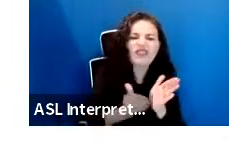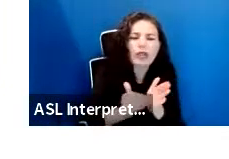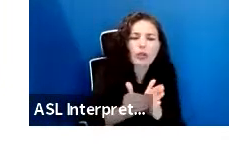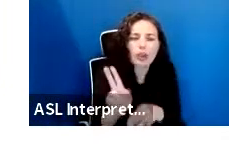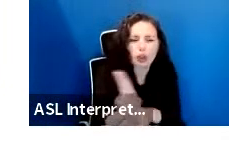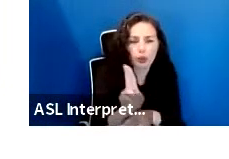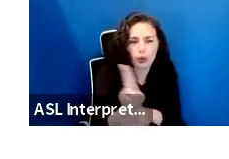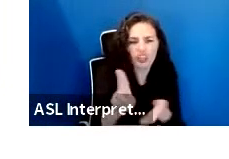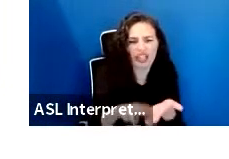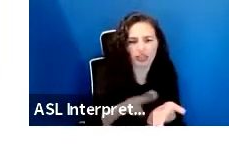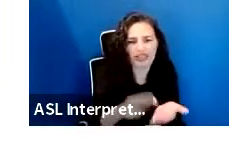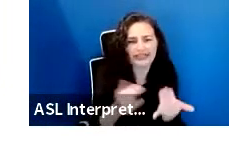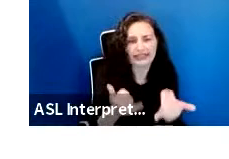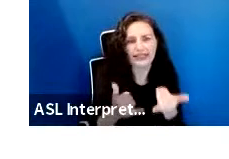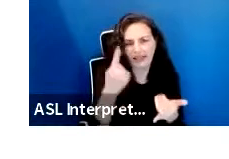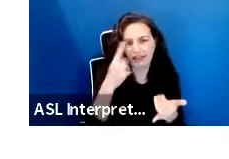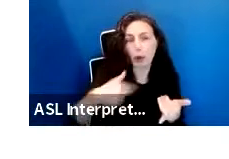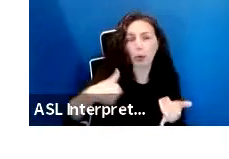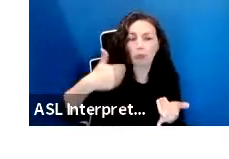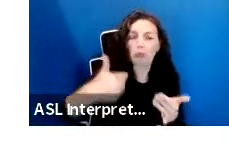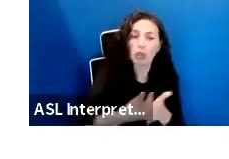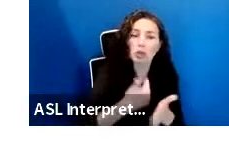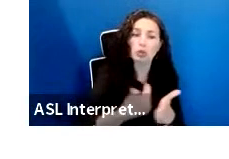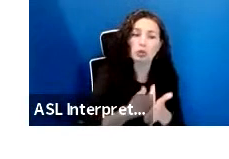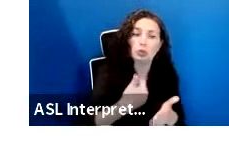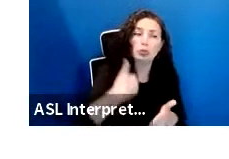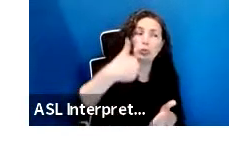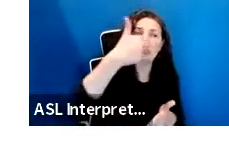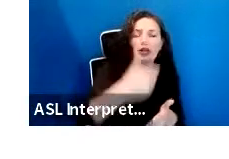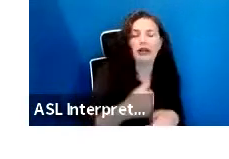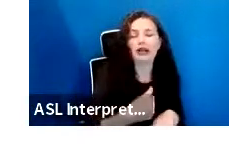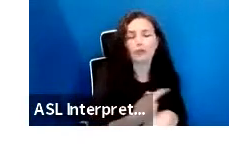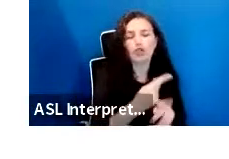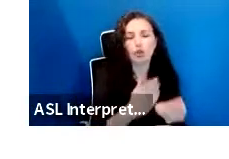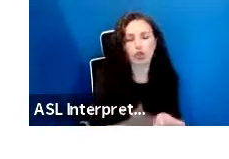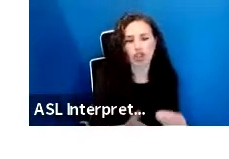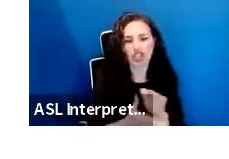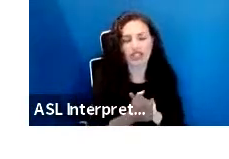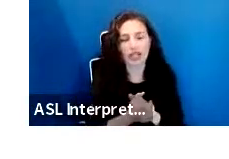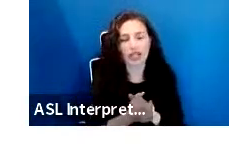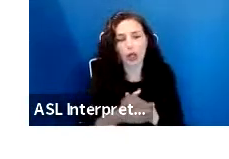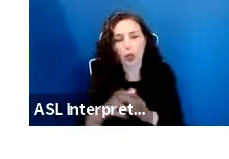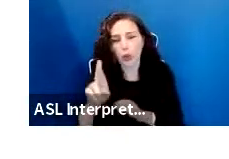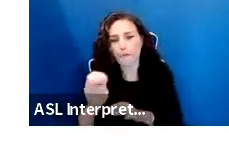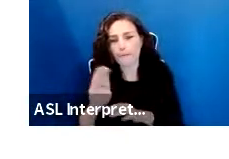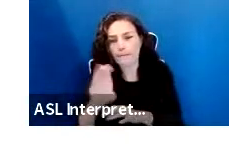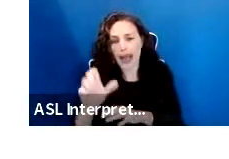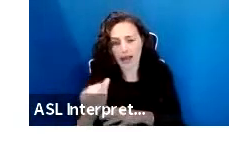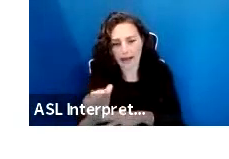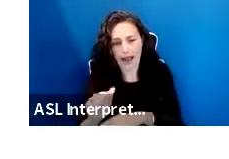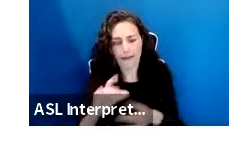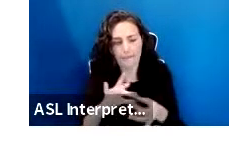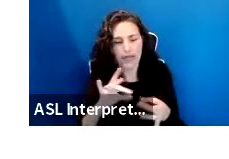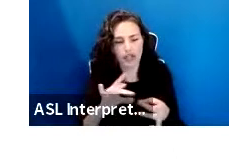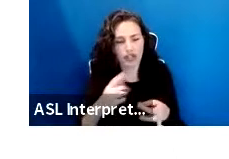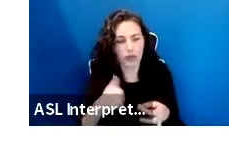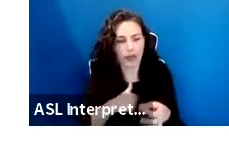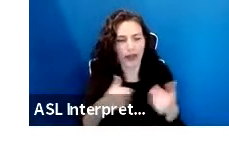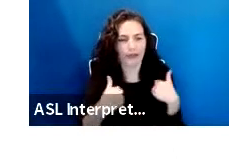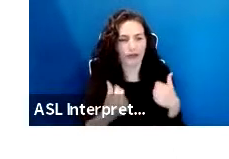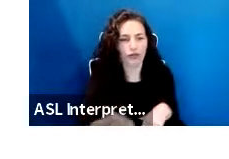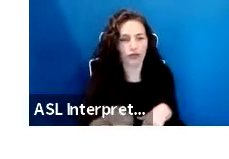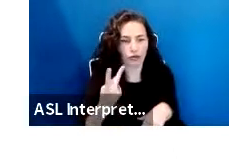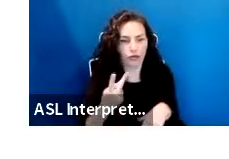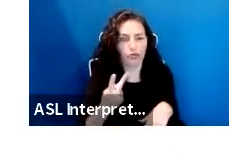for up and coming producers. Something that Rebecca mentioned to dig in a little bit more on is we do have two different kinds